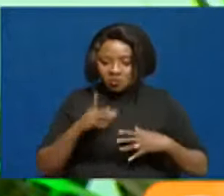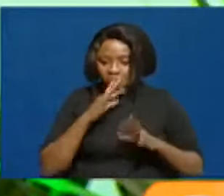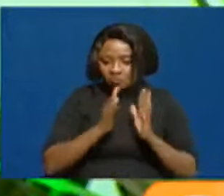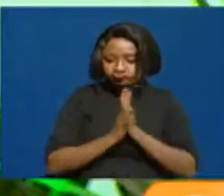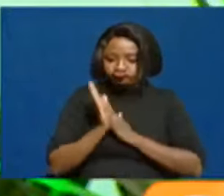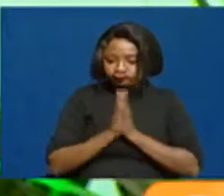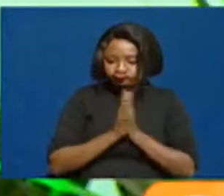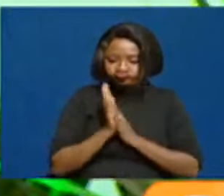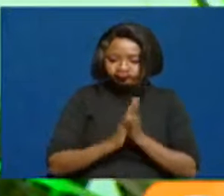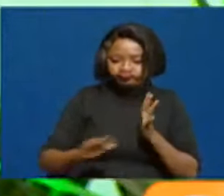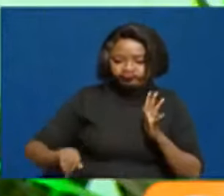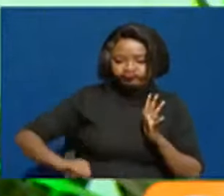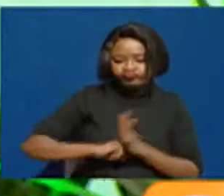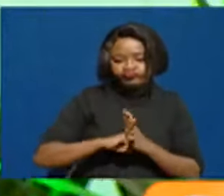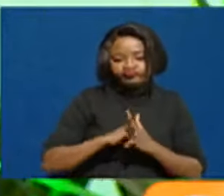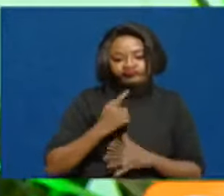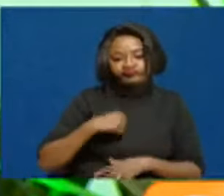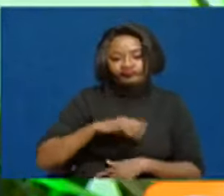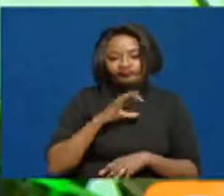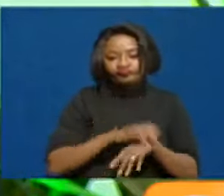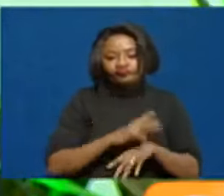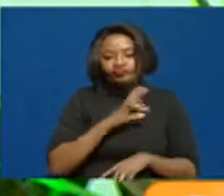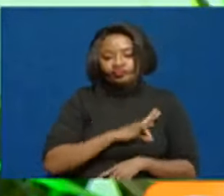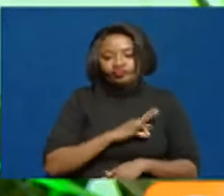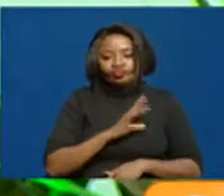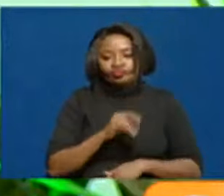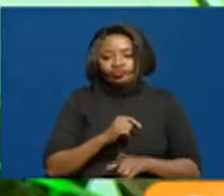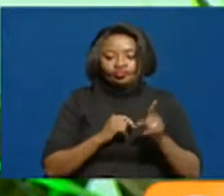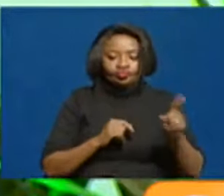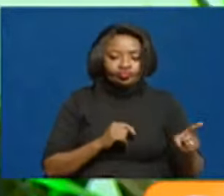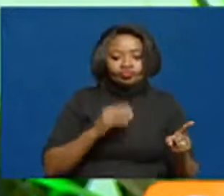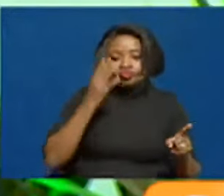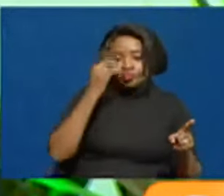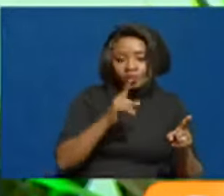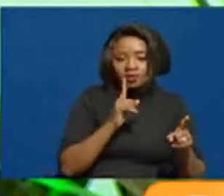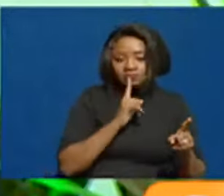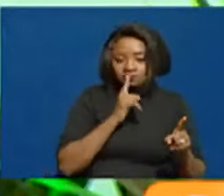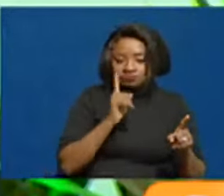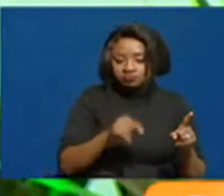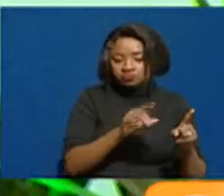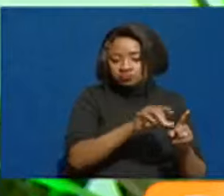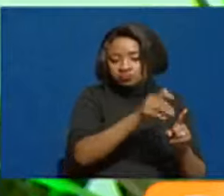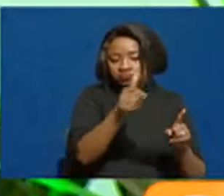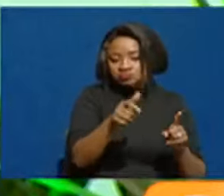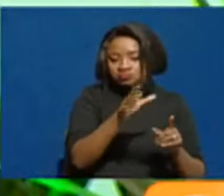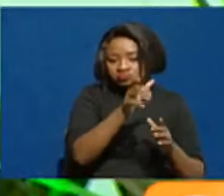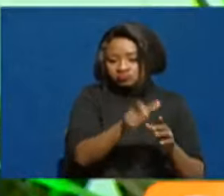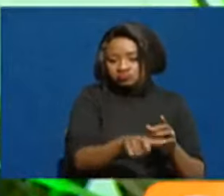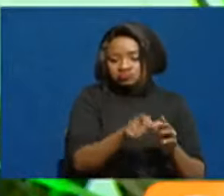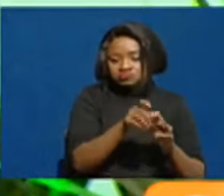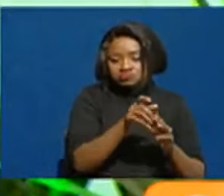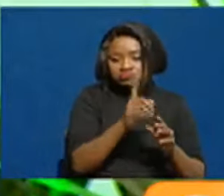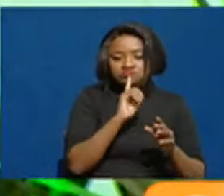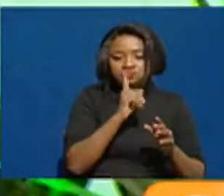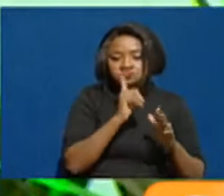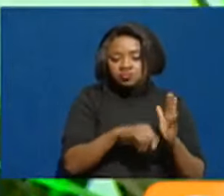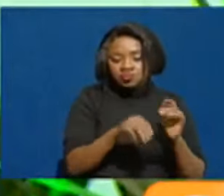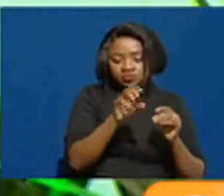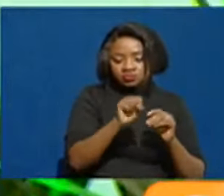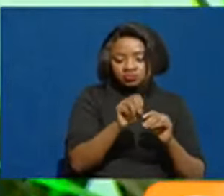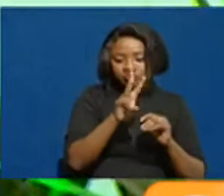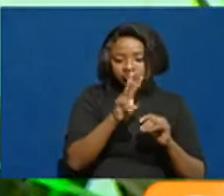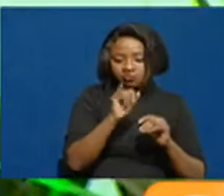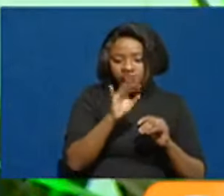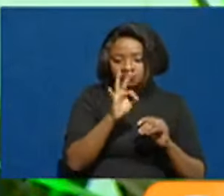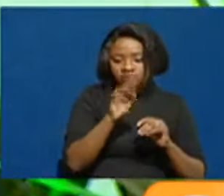in coming to commercialize. Okay. Because like he said in Swift, the idea of getting people to